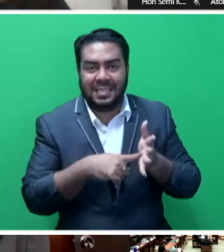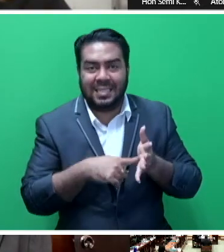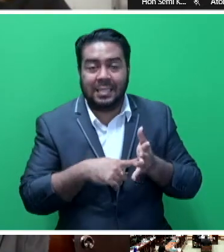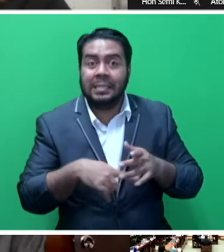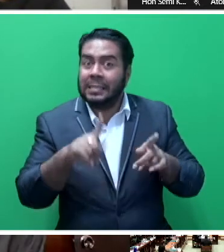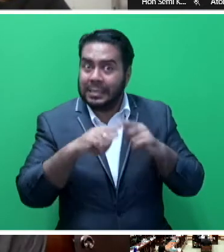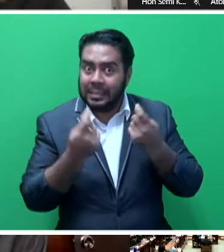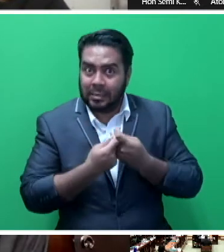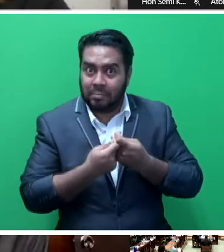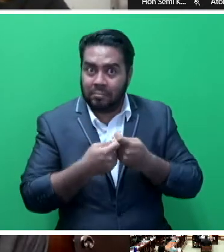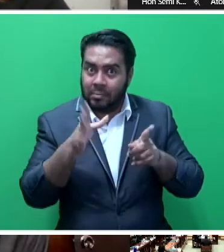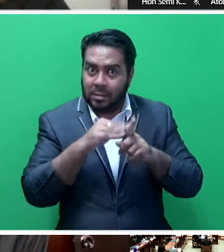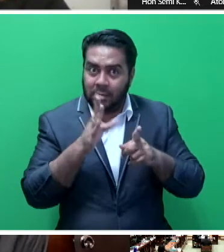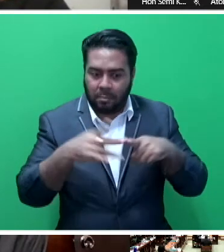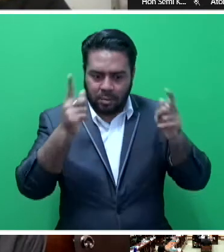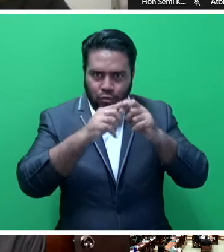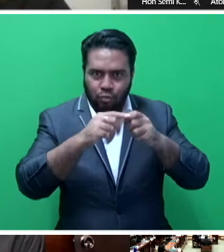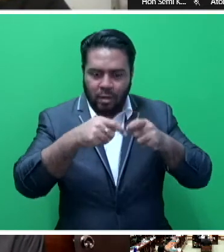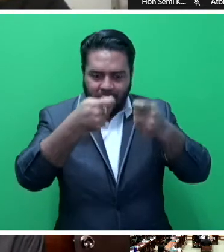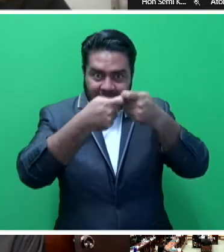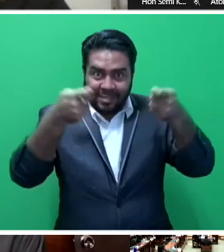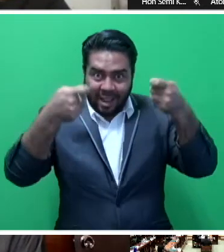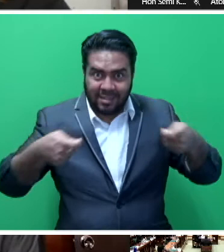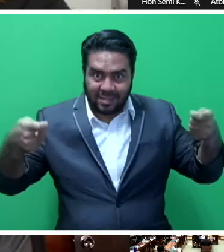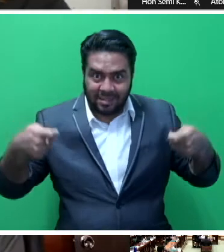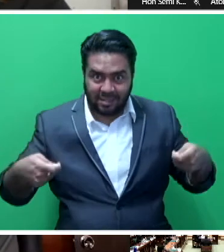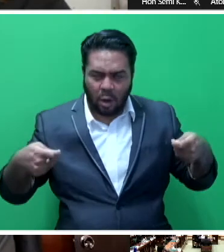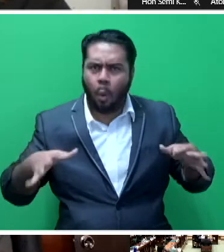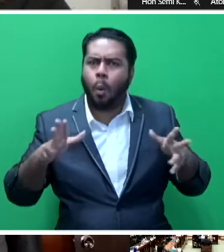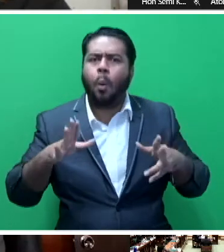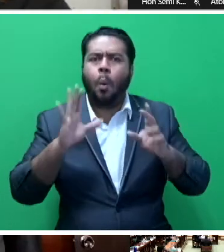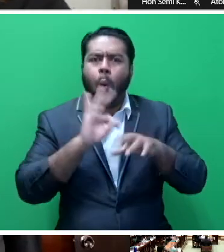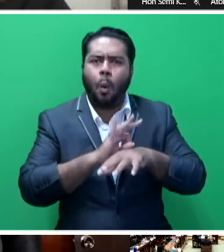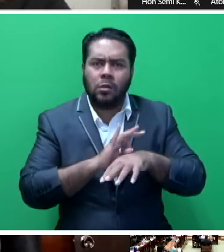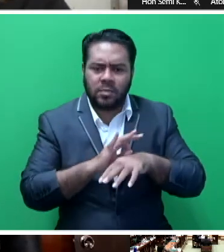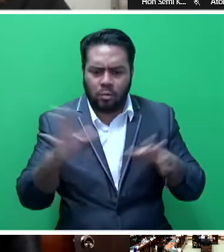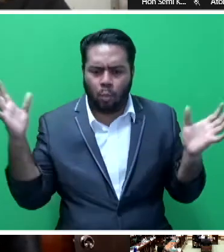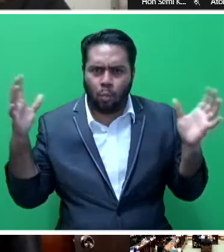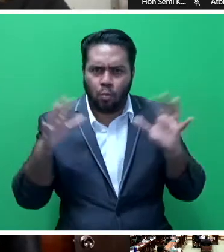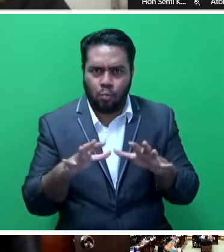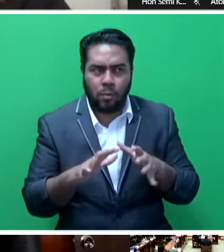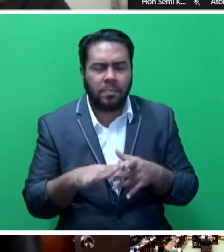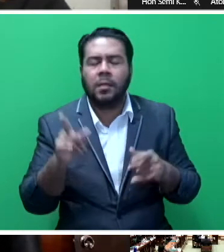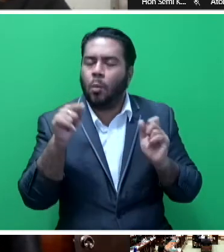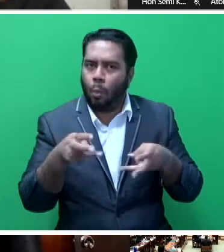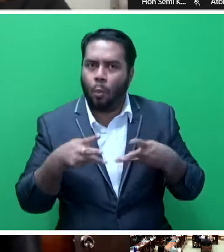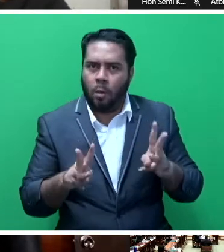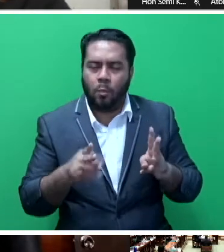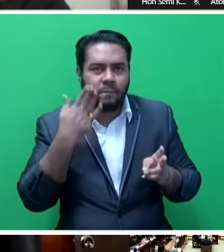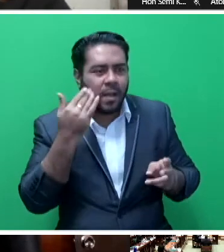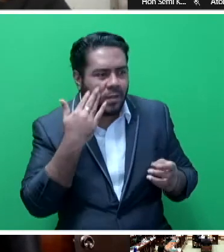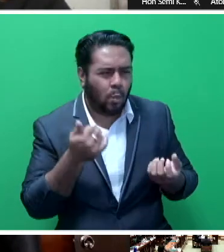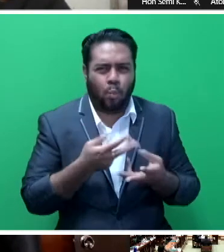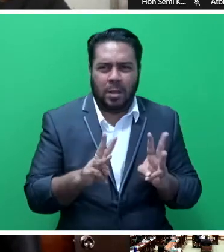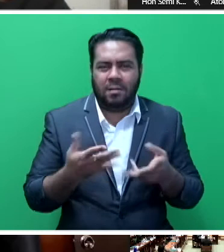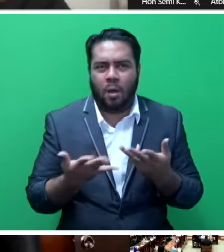to look after Fijians in these areas. And this has all come in a way to be able to help us in terms of